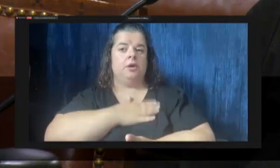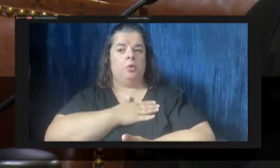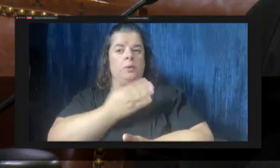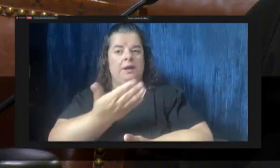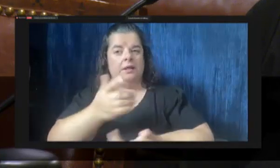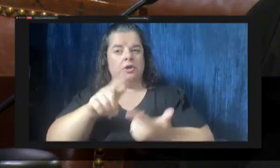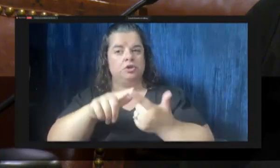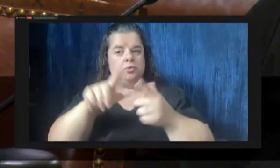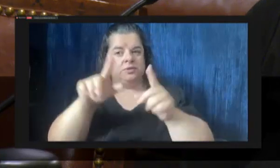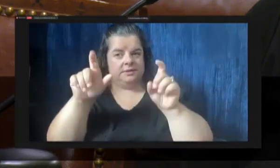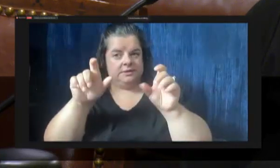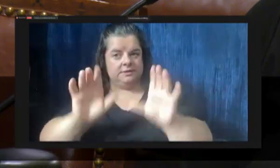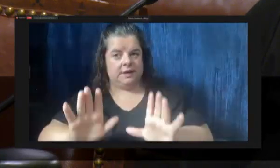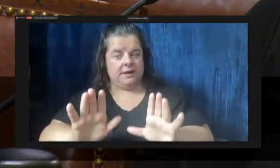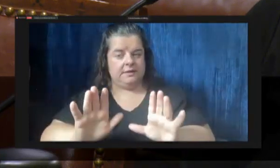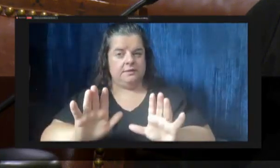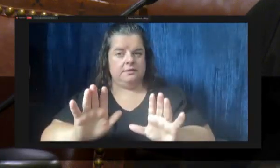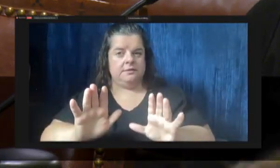test,